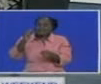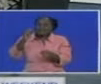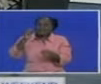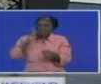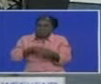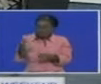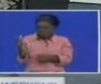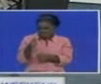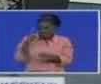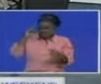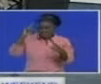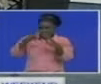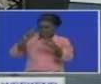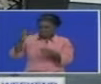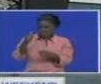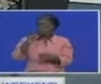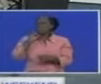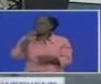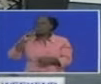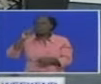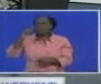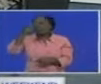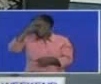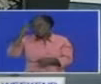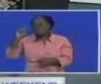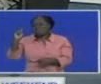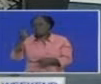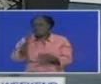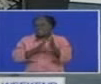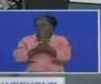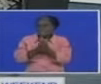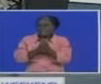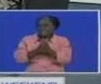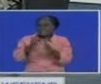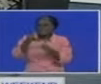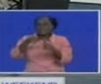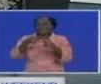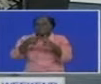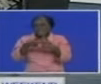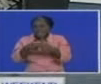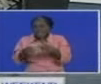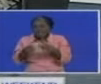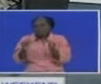attack Kenyans? It's not because of just Kenyan interest. You've seen over time, they started with a targeting foreign